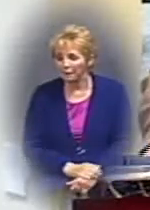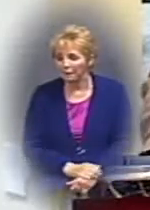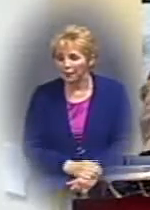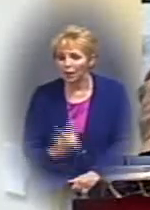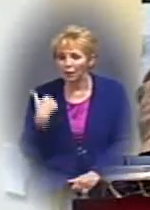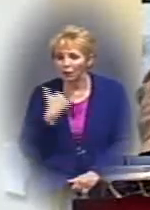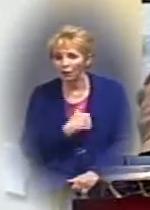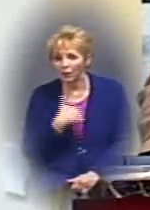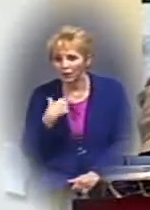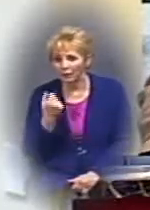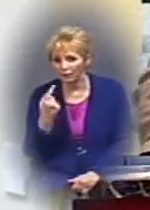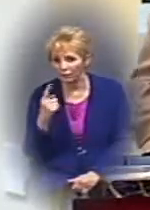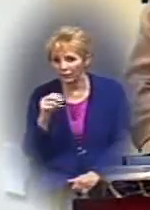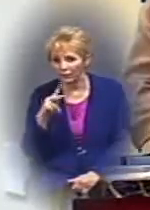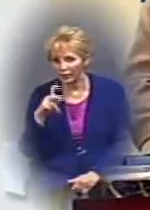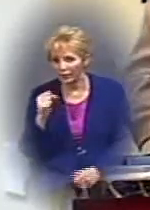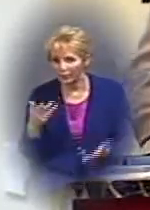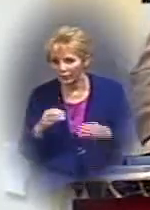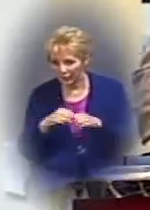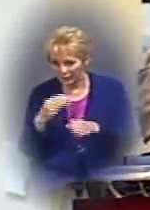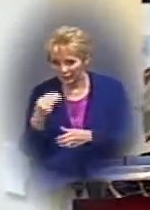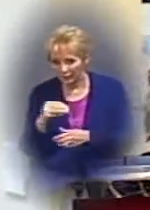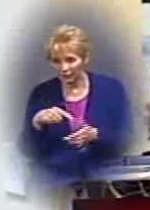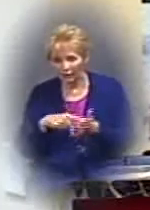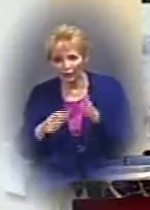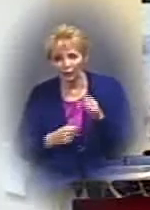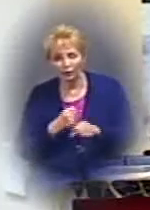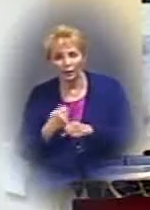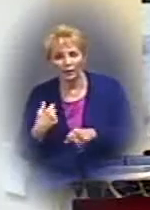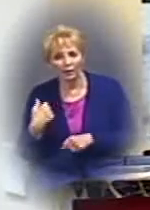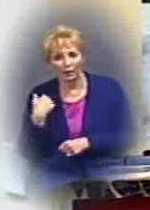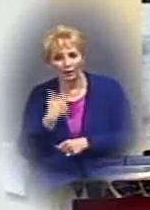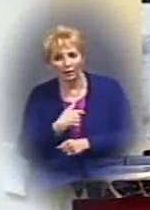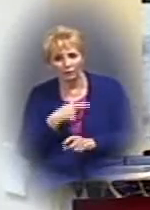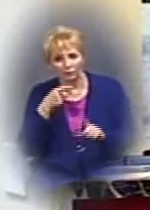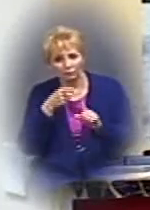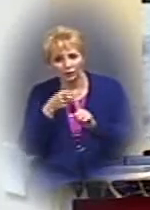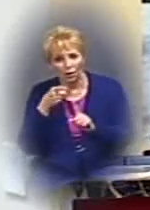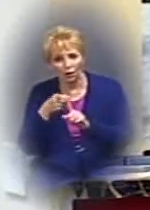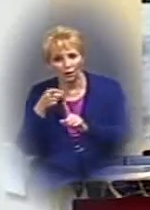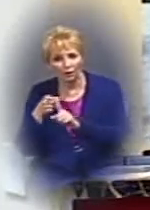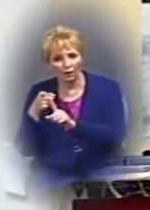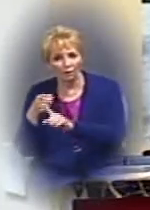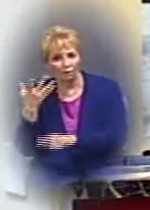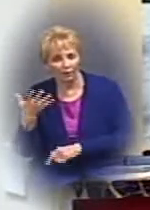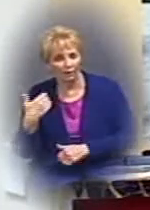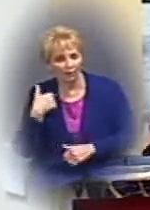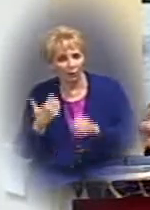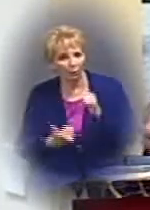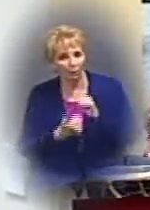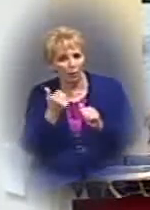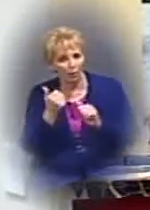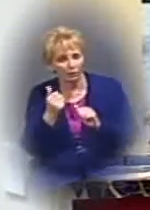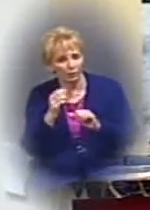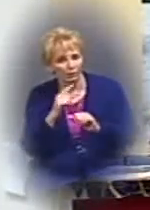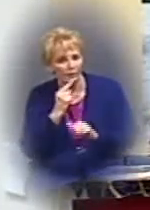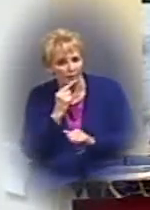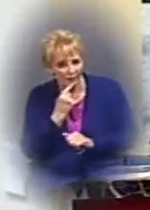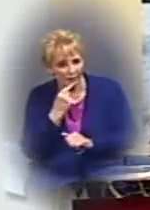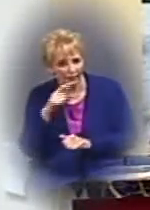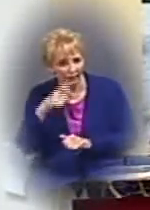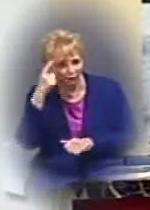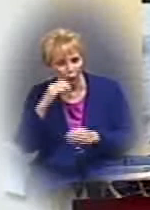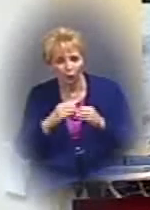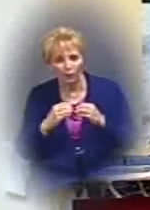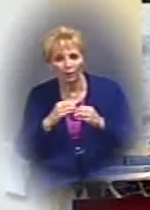We have 11 tanks in the city. This year, we've targeted our five tanks that have the most critical need for